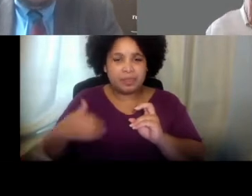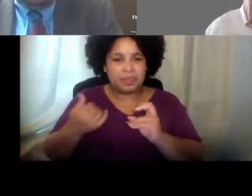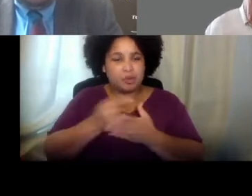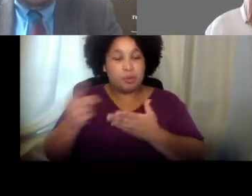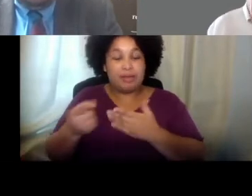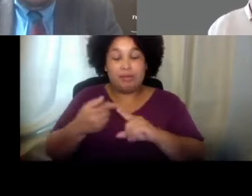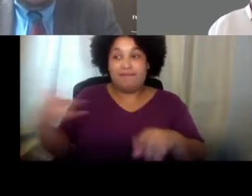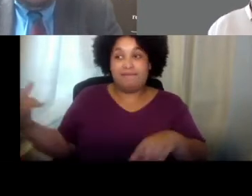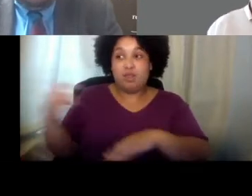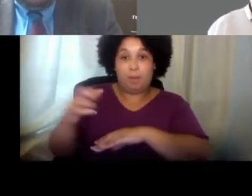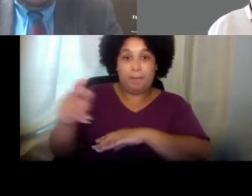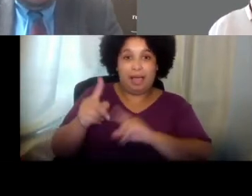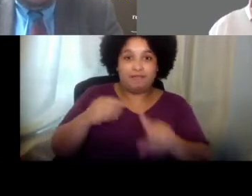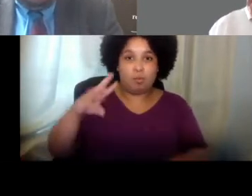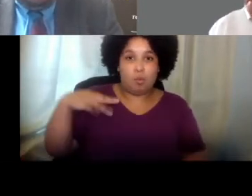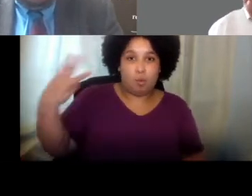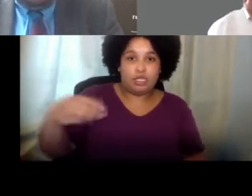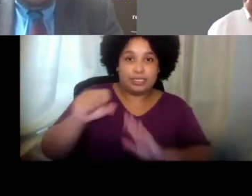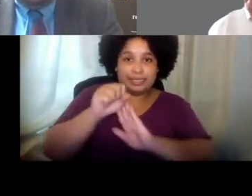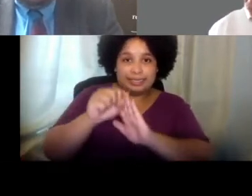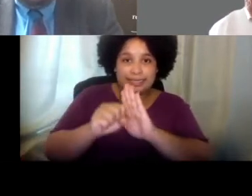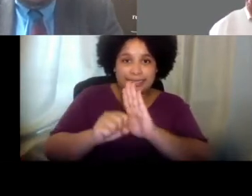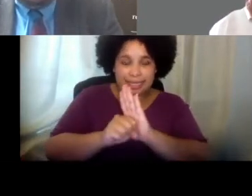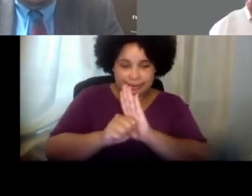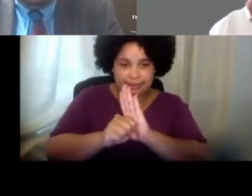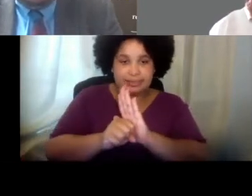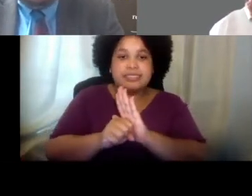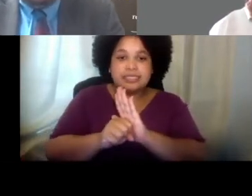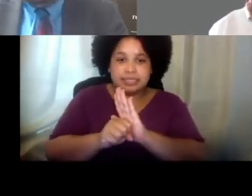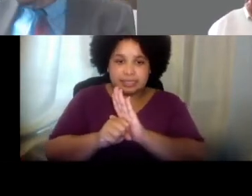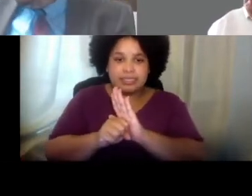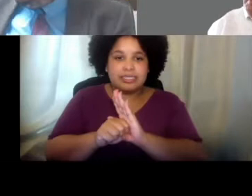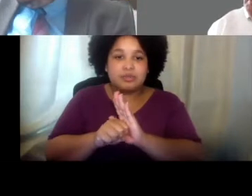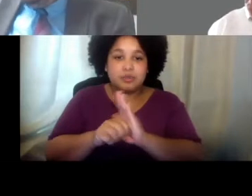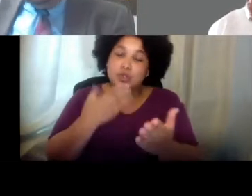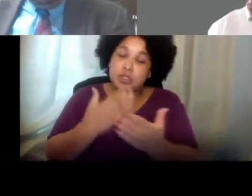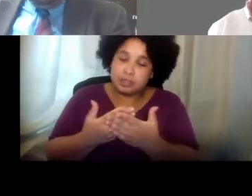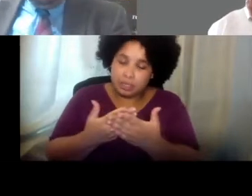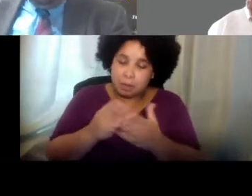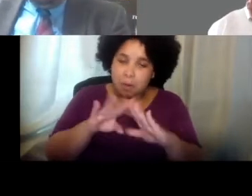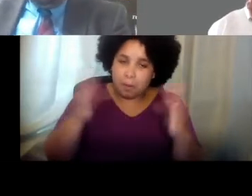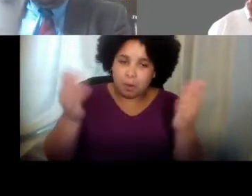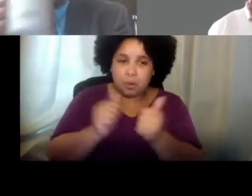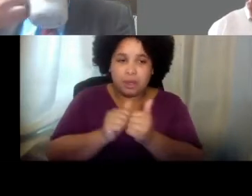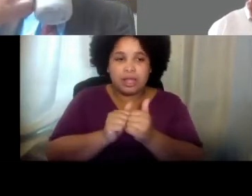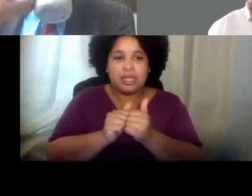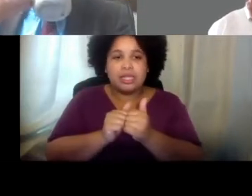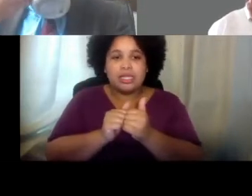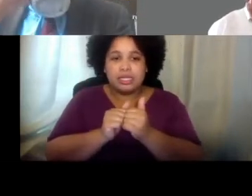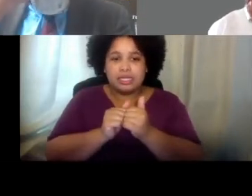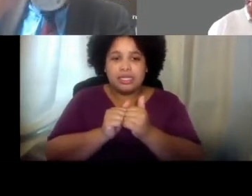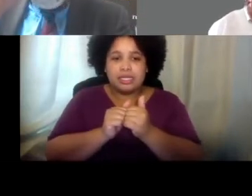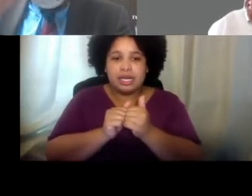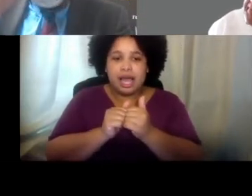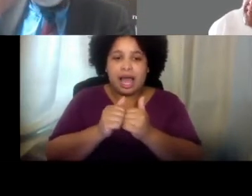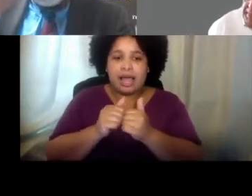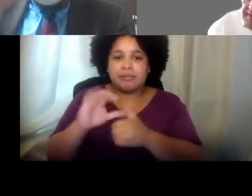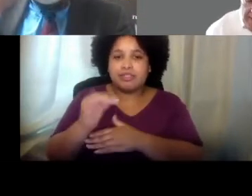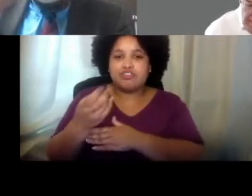State, and it was a good thing. I'll open it with this. I chair the